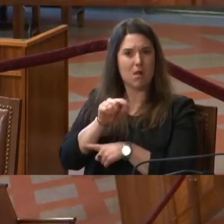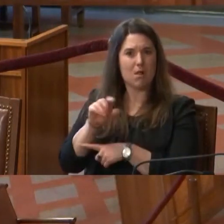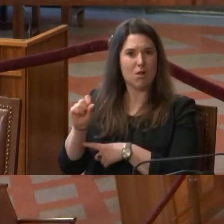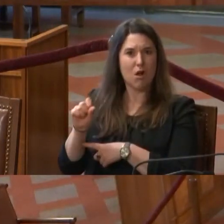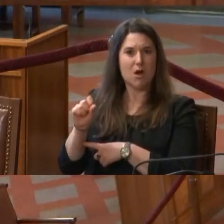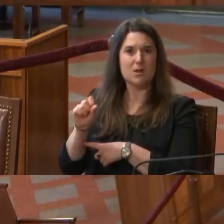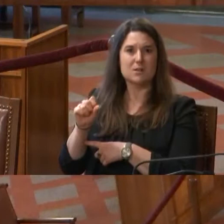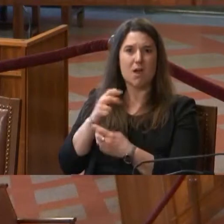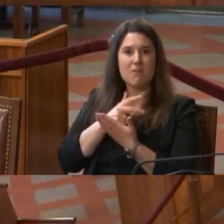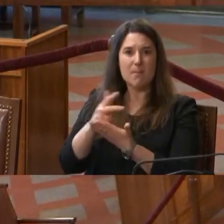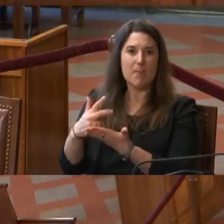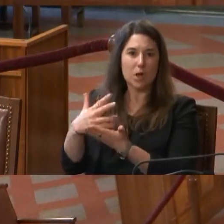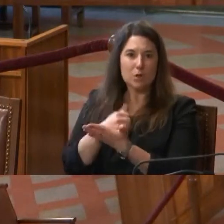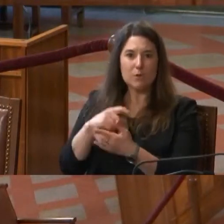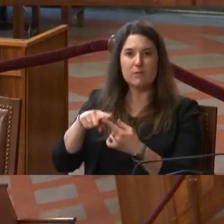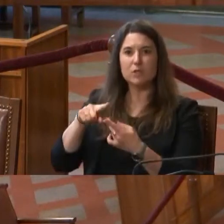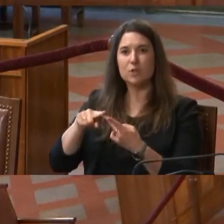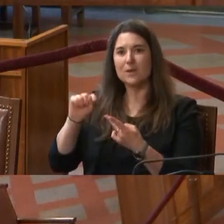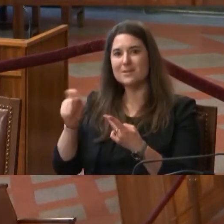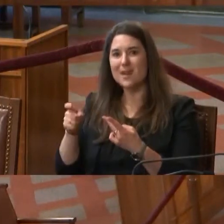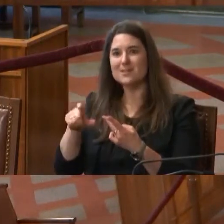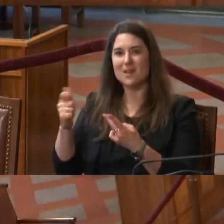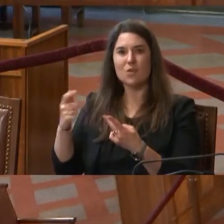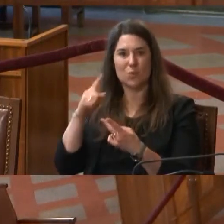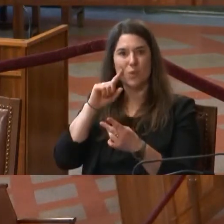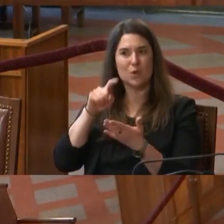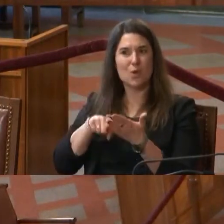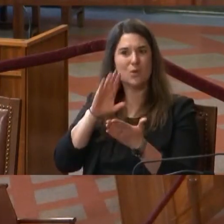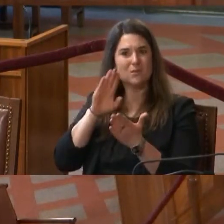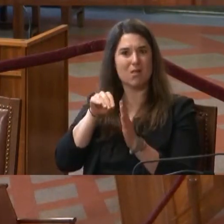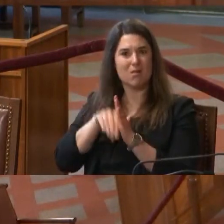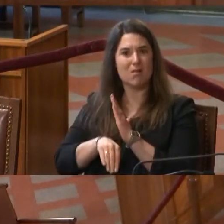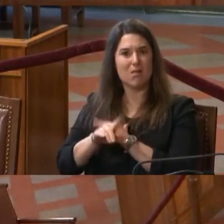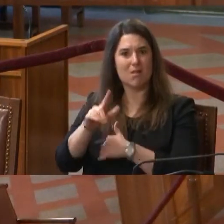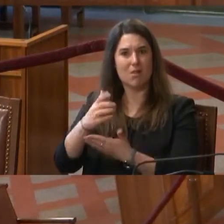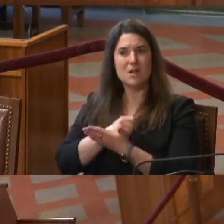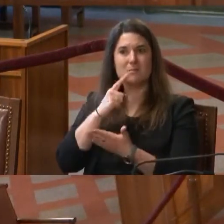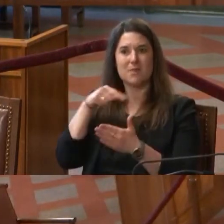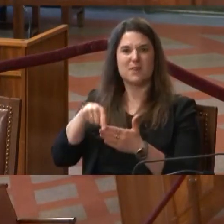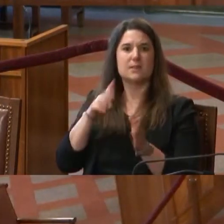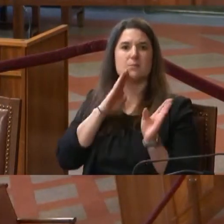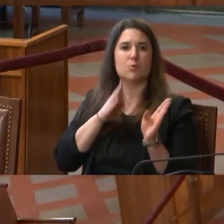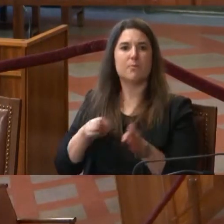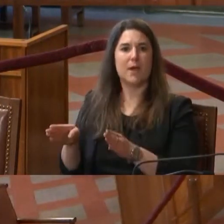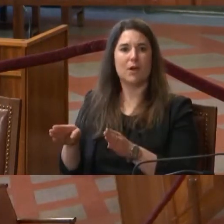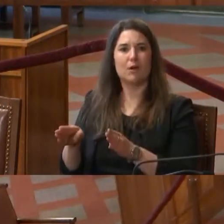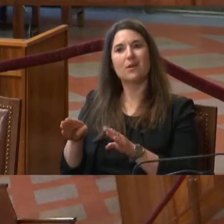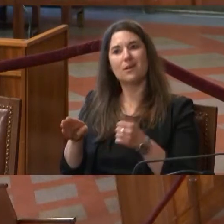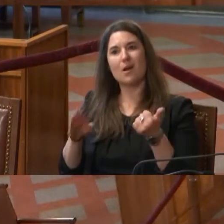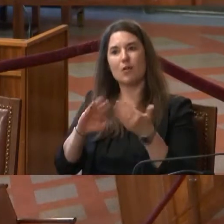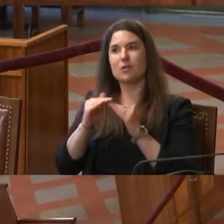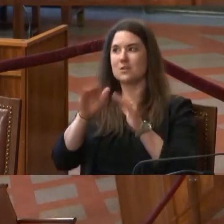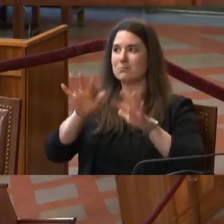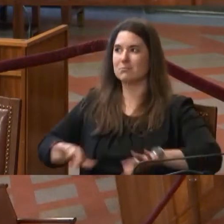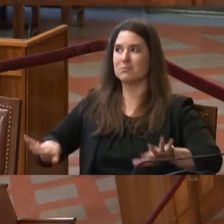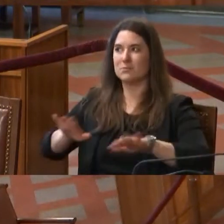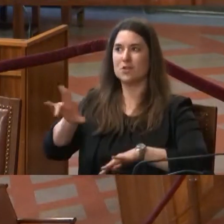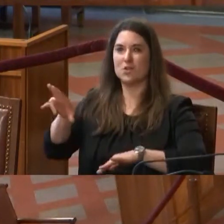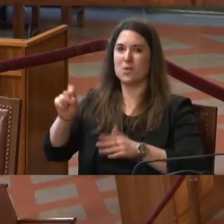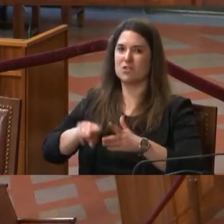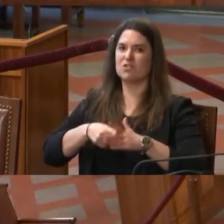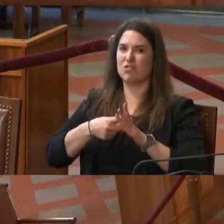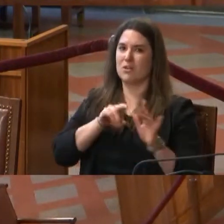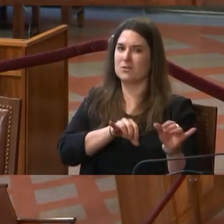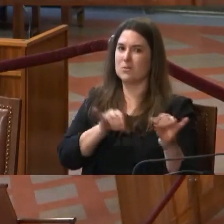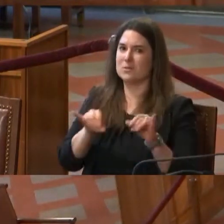parking revenue, amusement tax, other taxes, but this is just to get us prepared. And other cities across the country are starting to do this